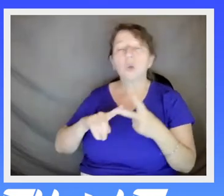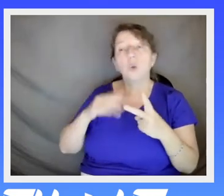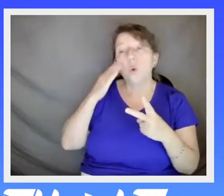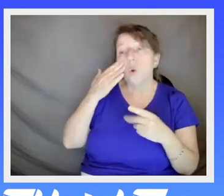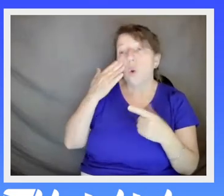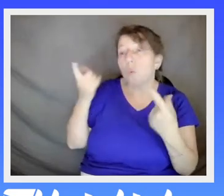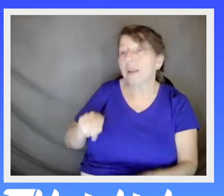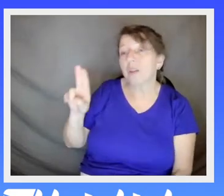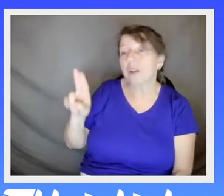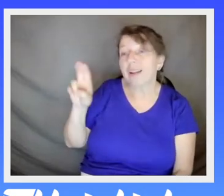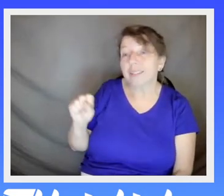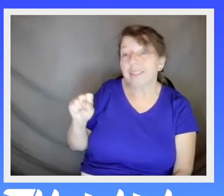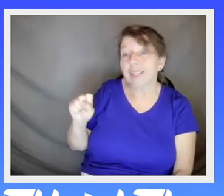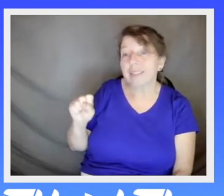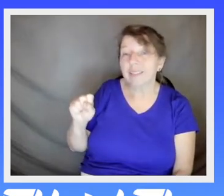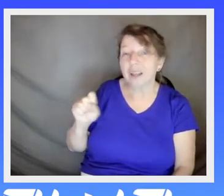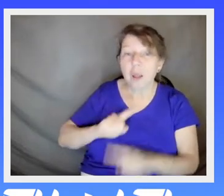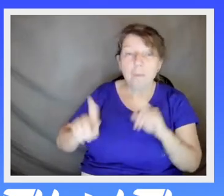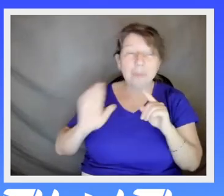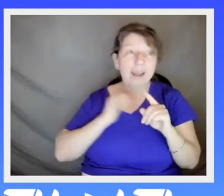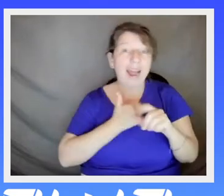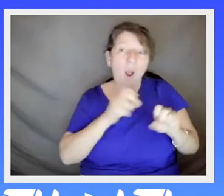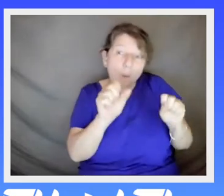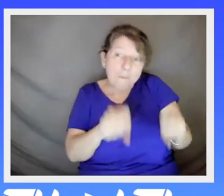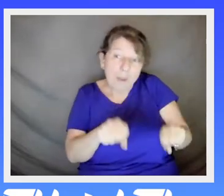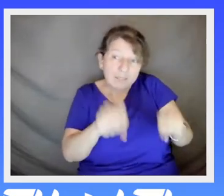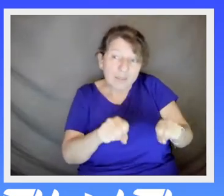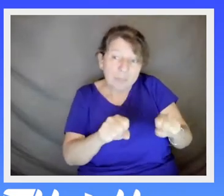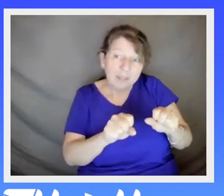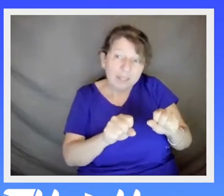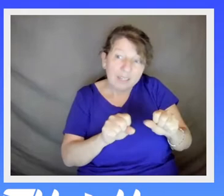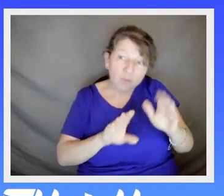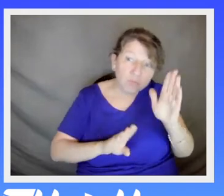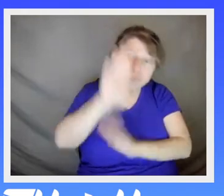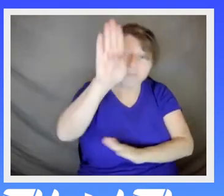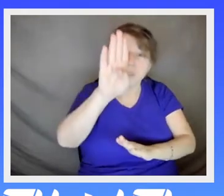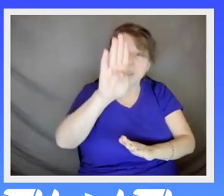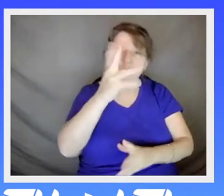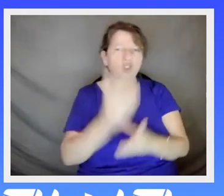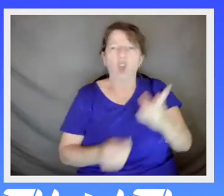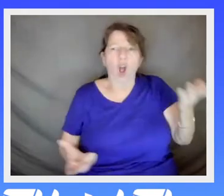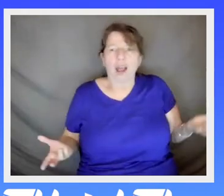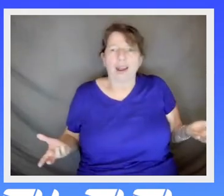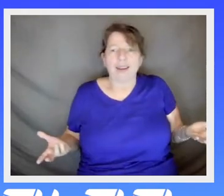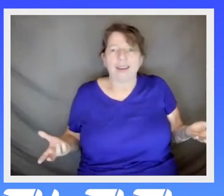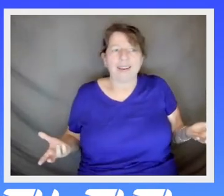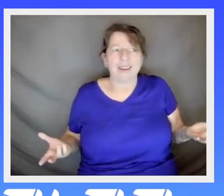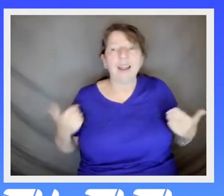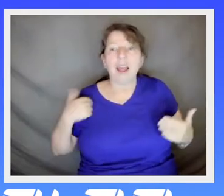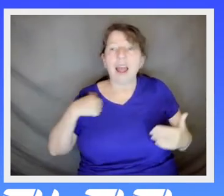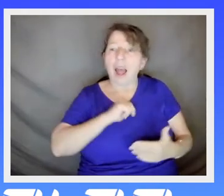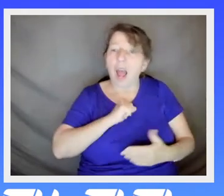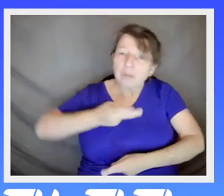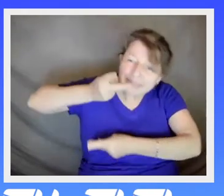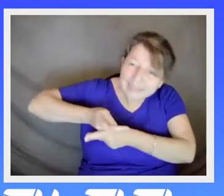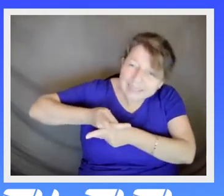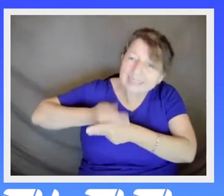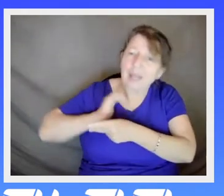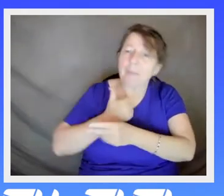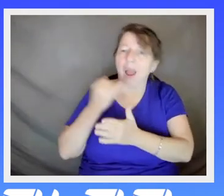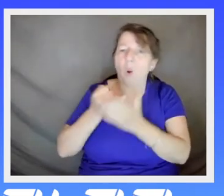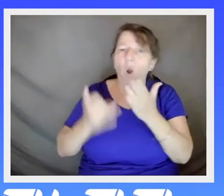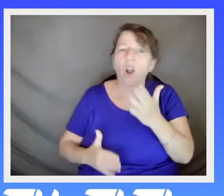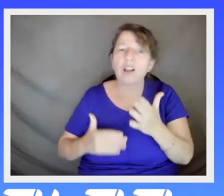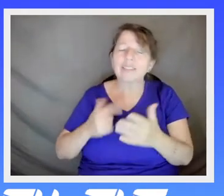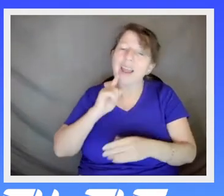are falling short of the potential in Boston to tap into all of the amazing talent, to retain our artists, to invest and